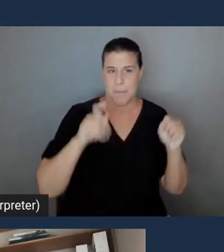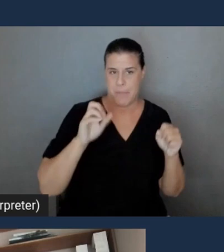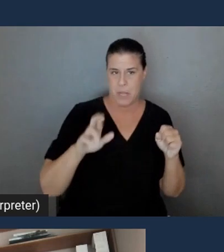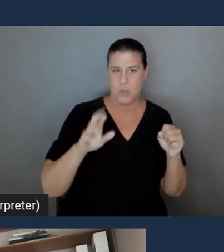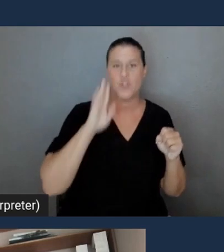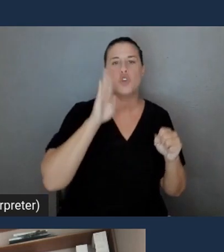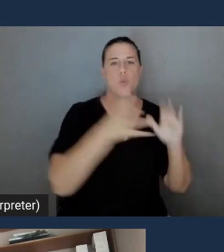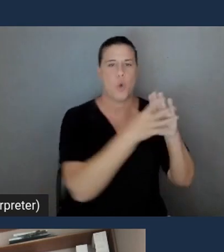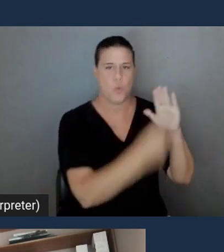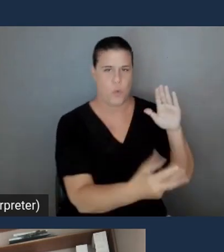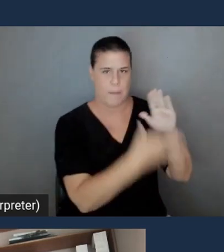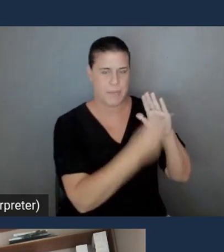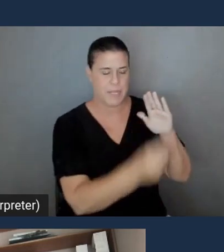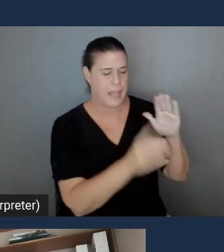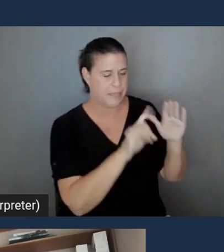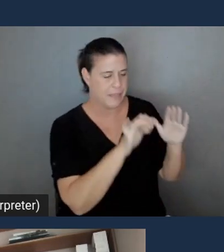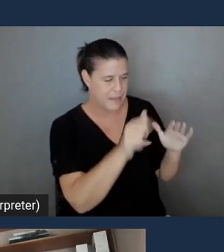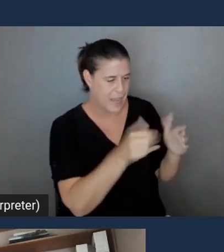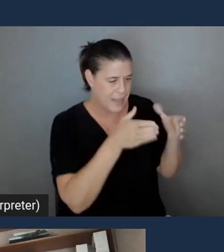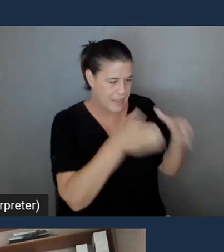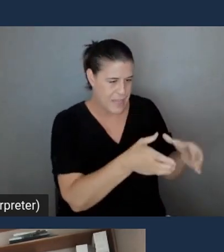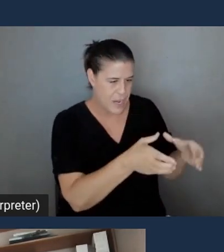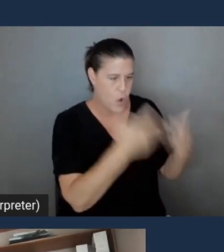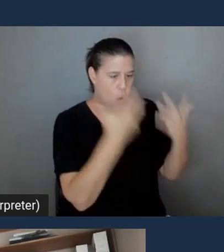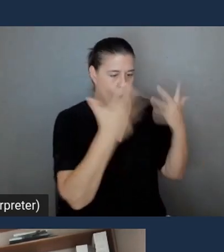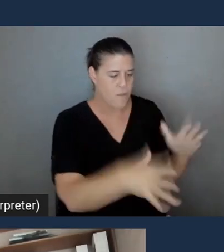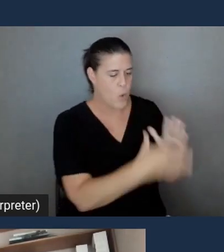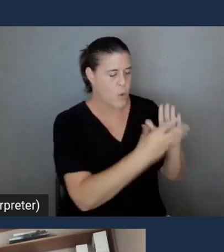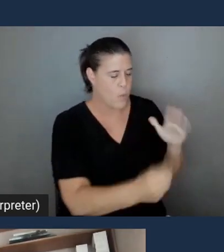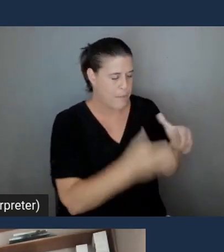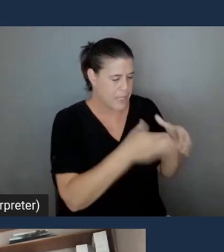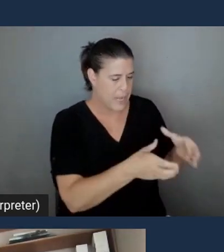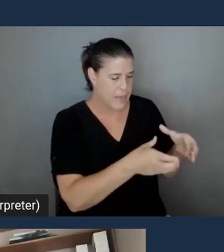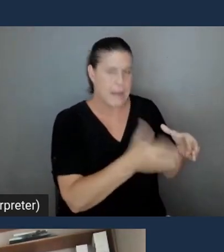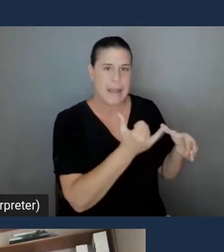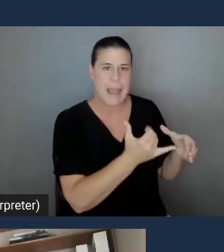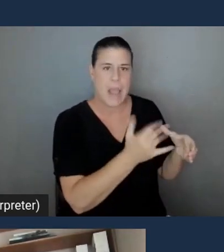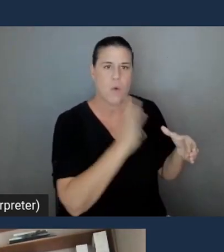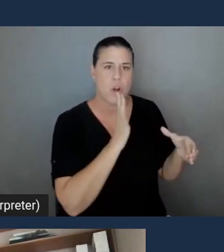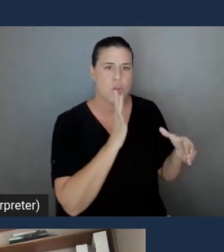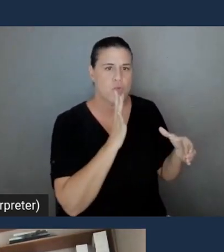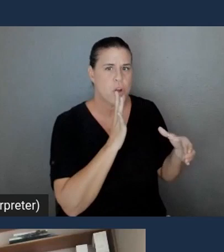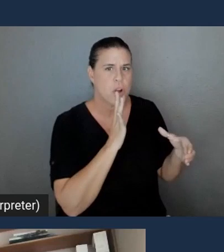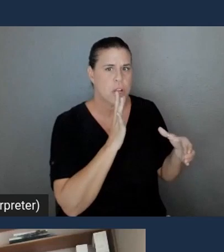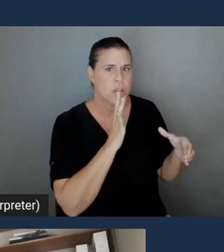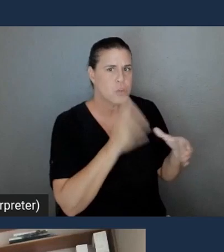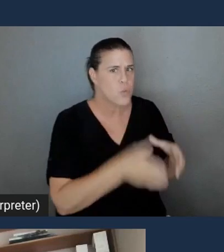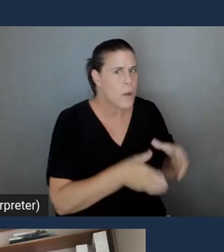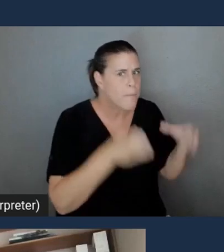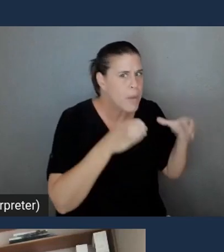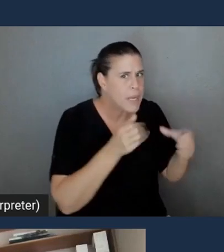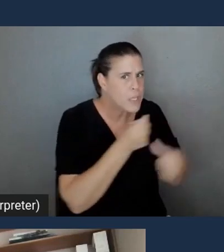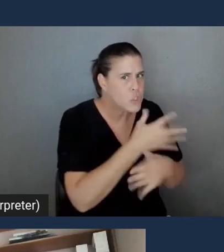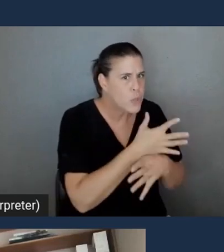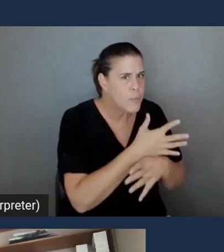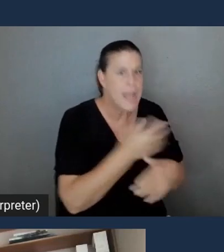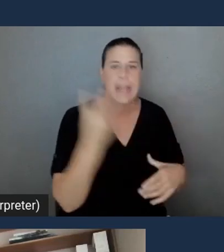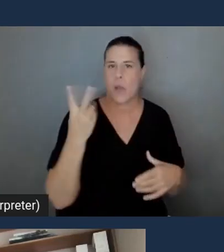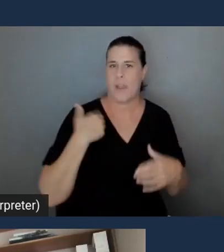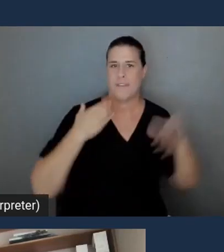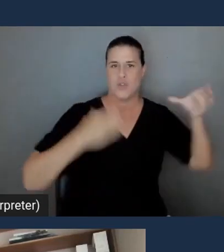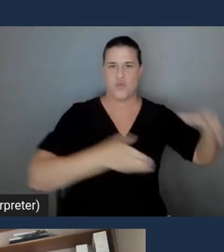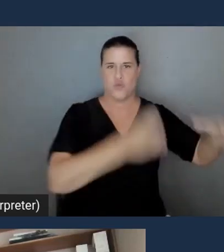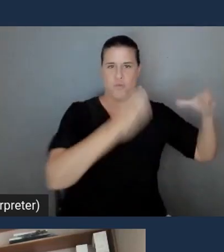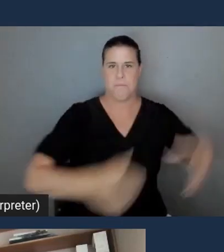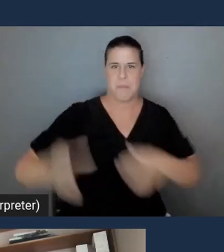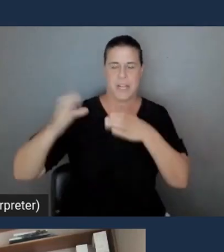going to be replicating that data, but once you've replicated that data, now are you talking to a bucket in Germany? 2 buckets, yeah. 2